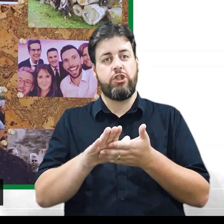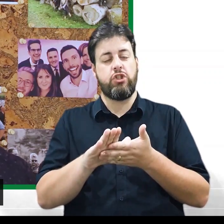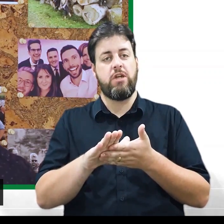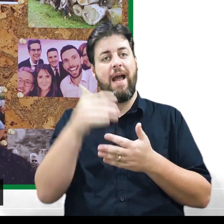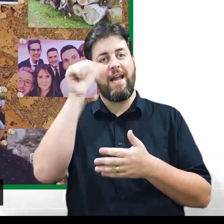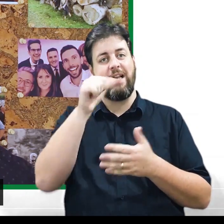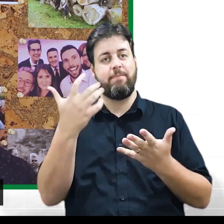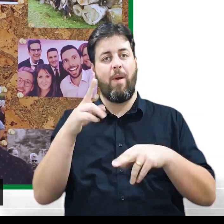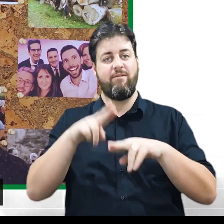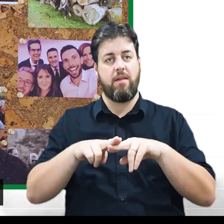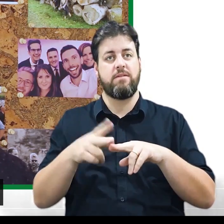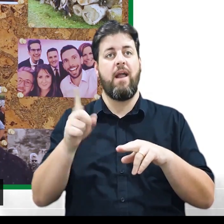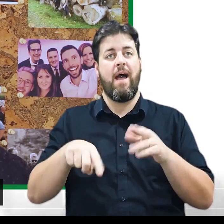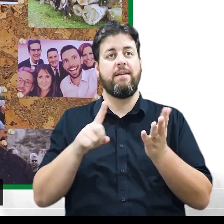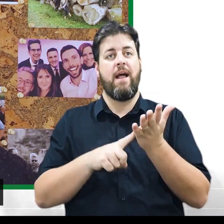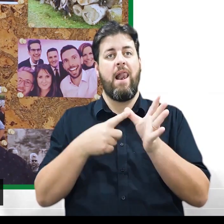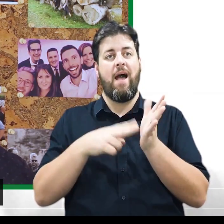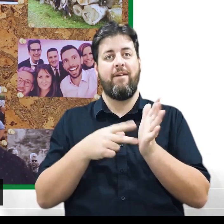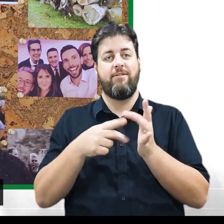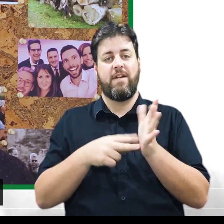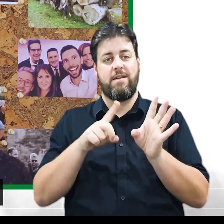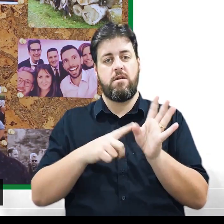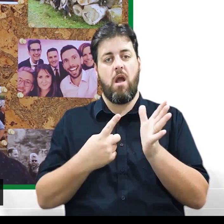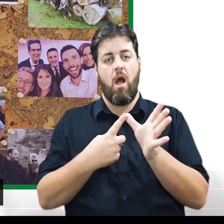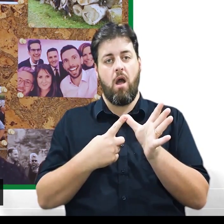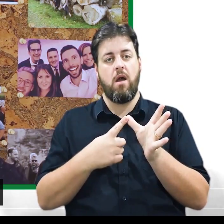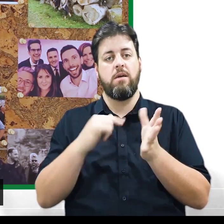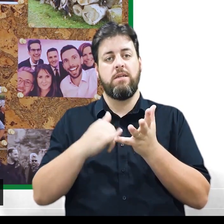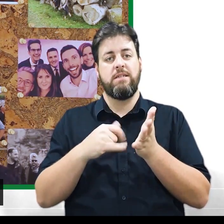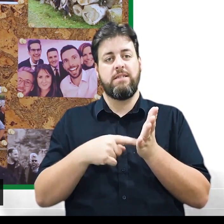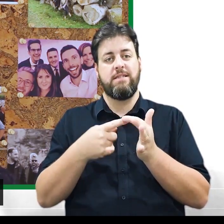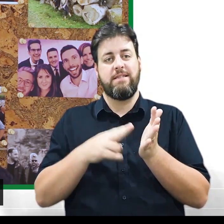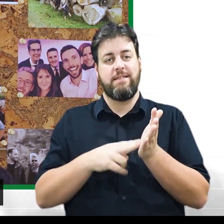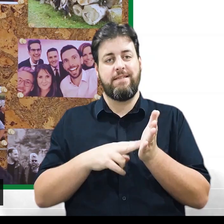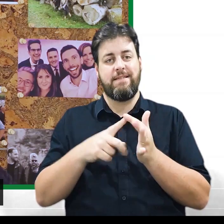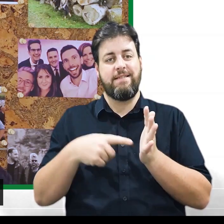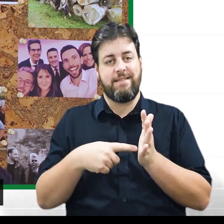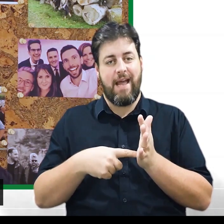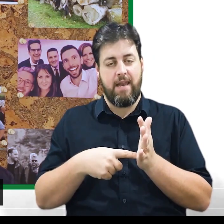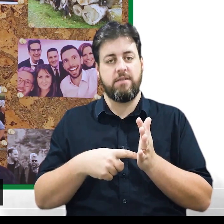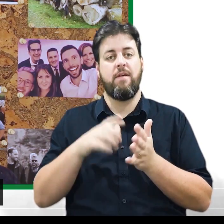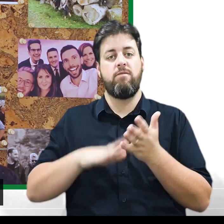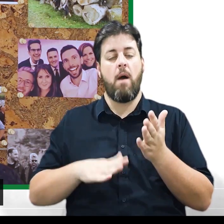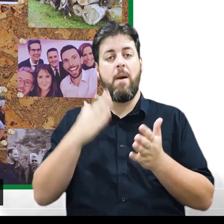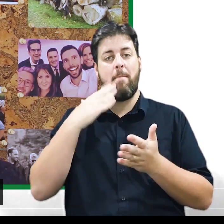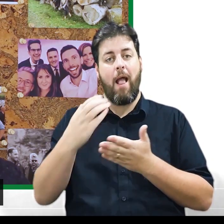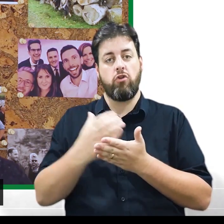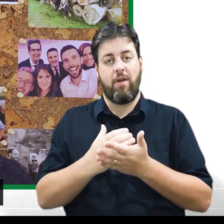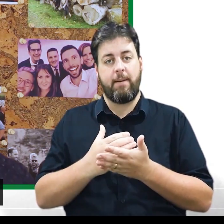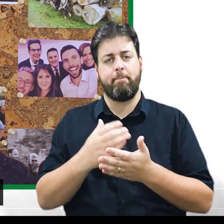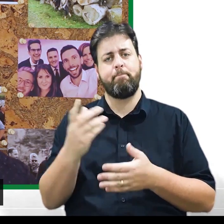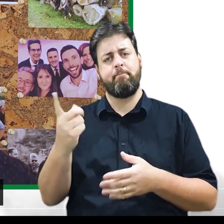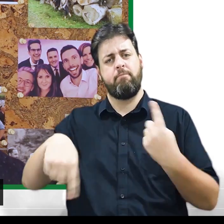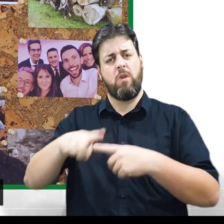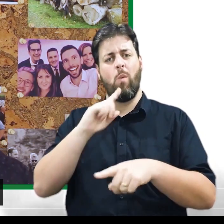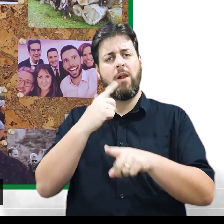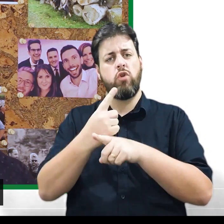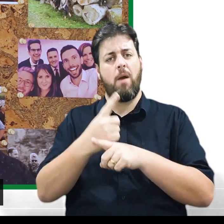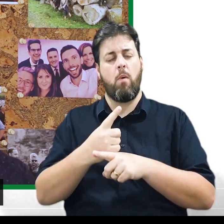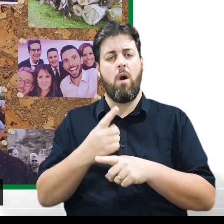Lavinya Stennett from Black Curriculum. They're going to be reflecting on and talking about the Black Lives Matter movement